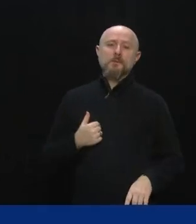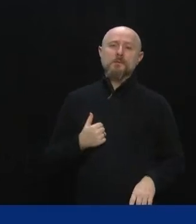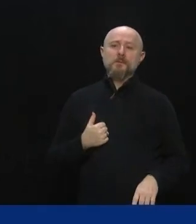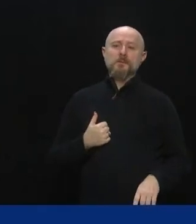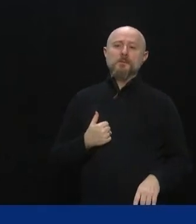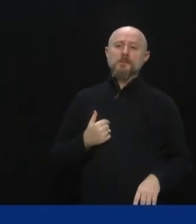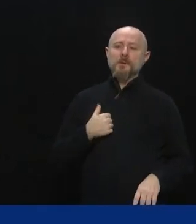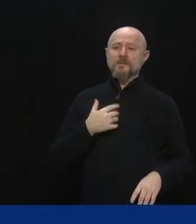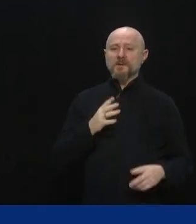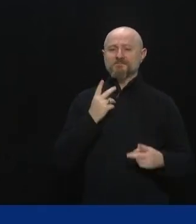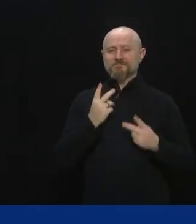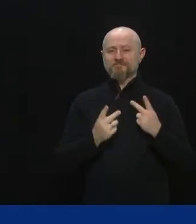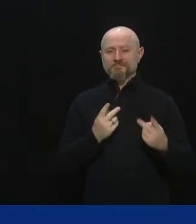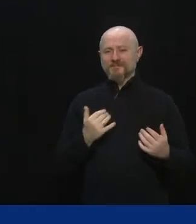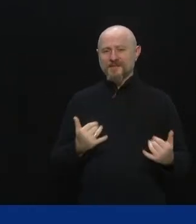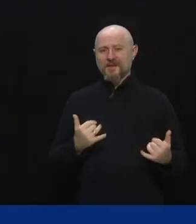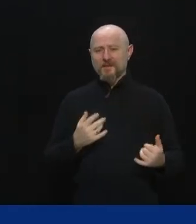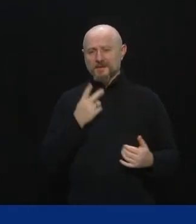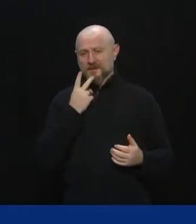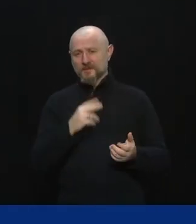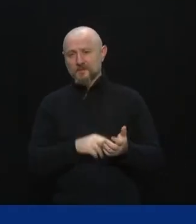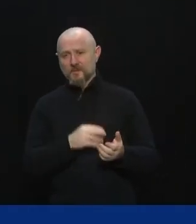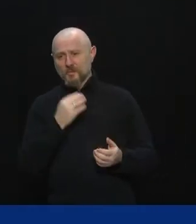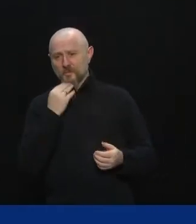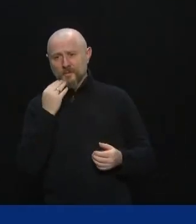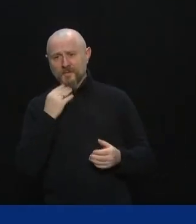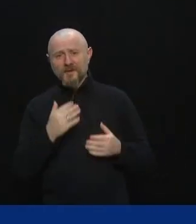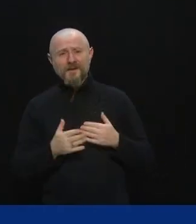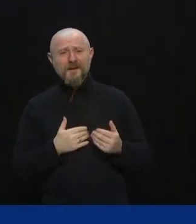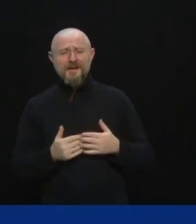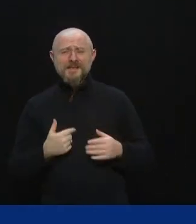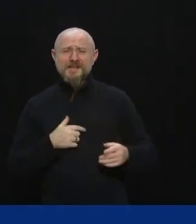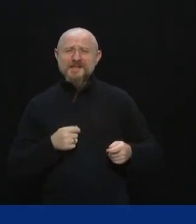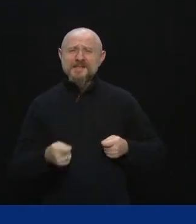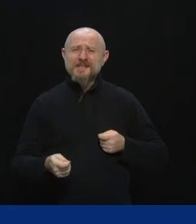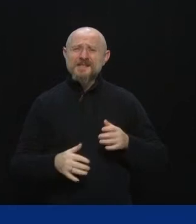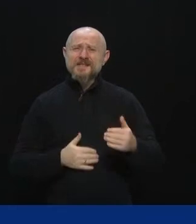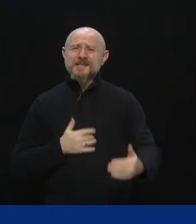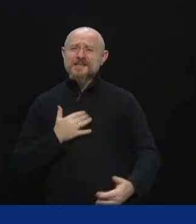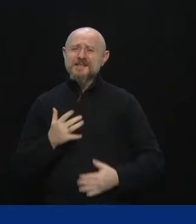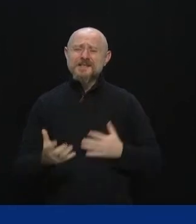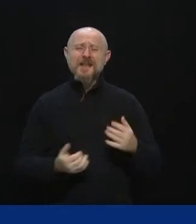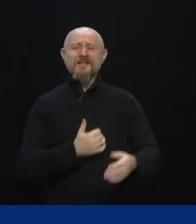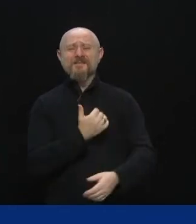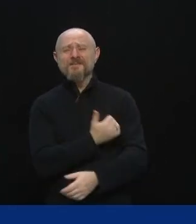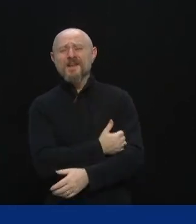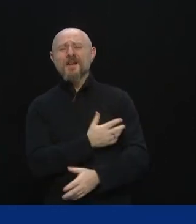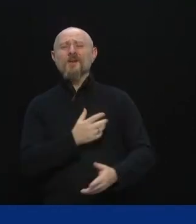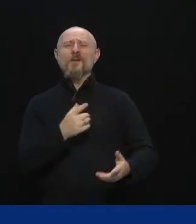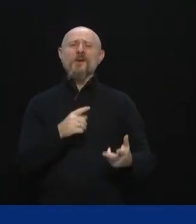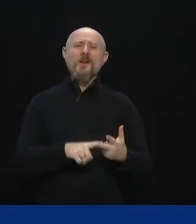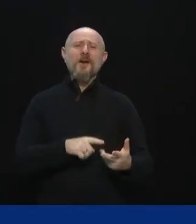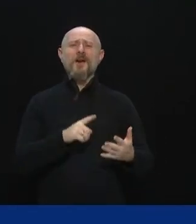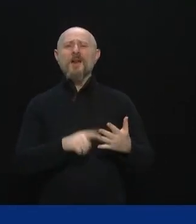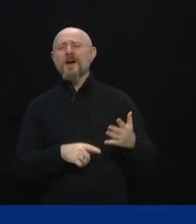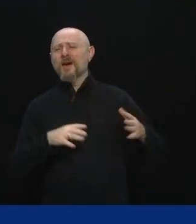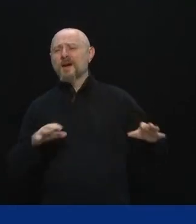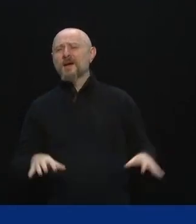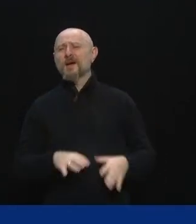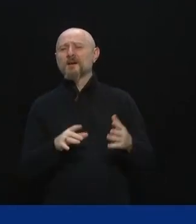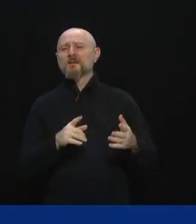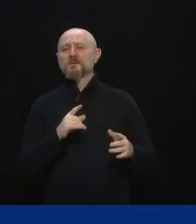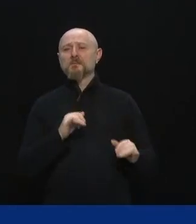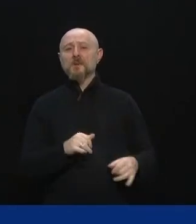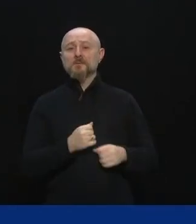in cases in our nursing homes, as much as we've done to protect them with the vaccinations, the booster shots. So now we're going to be making sure